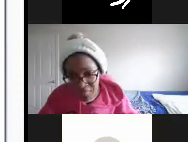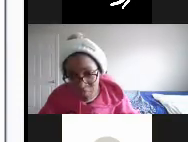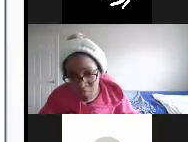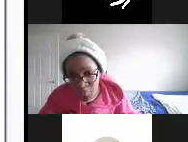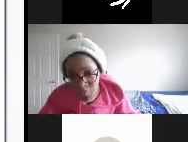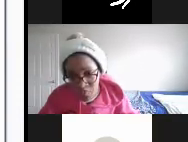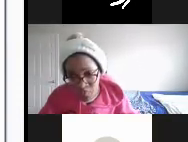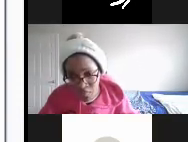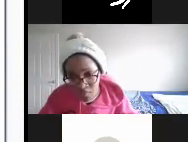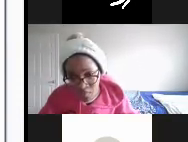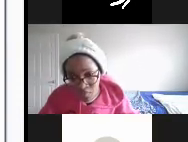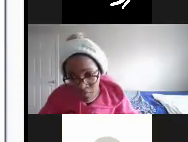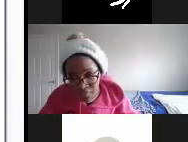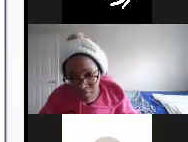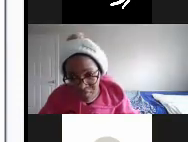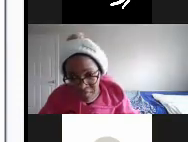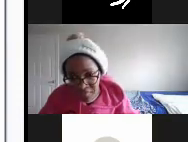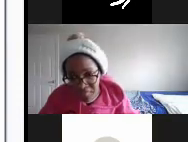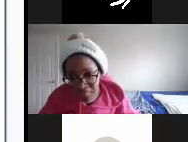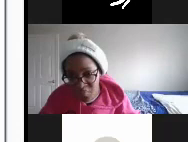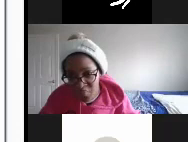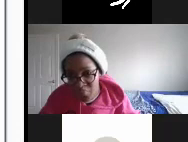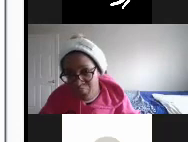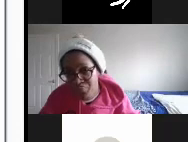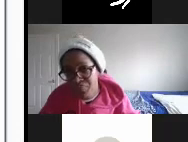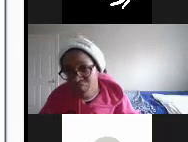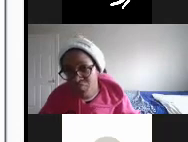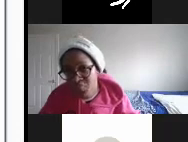And so understanding that,